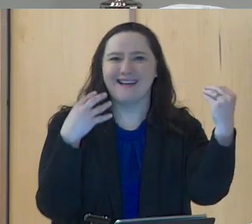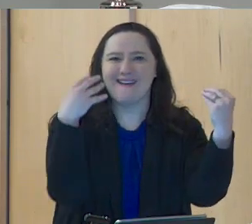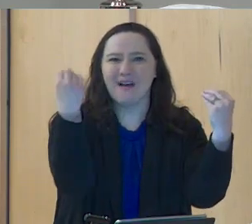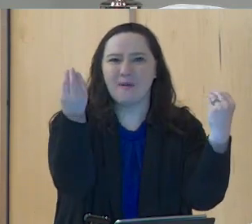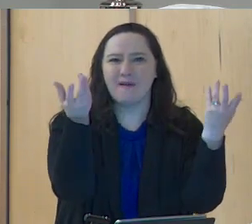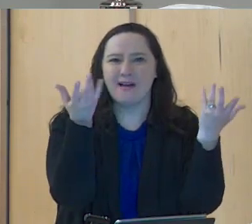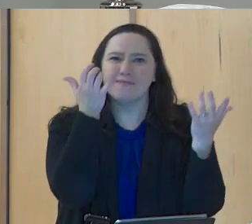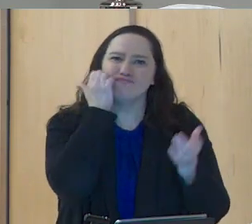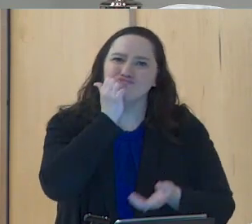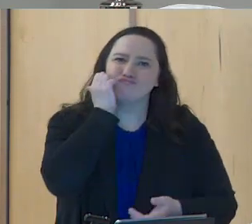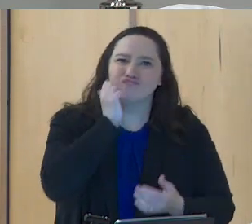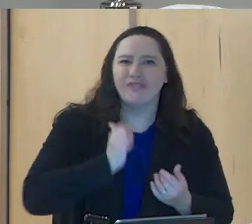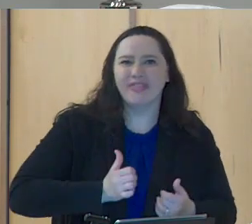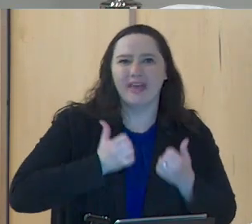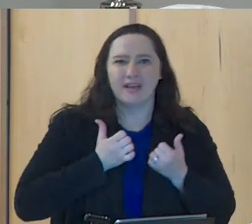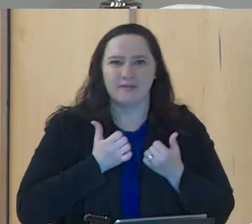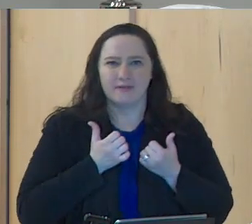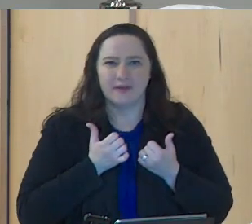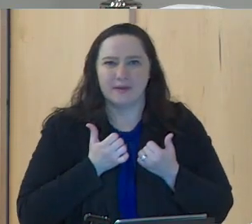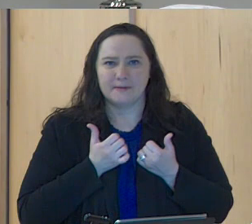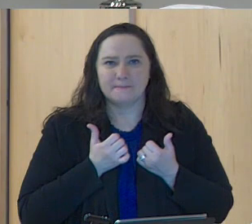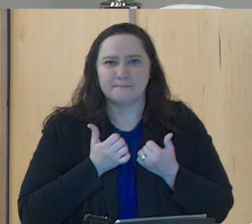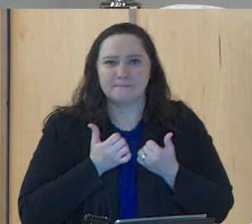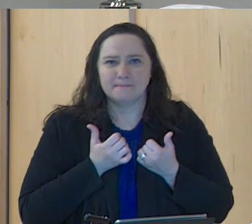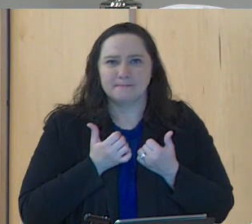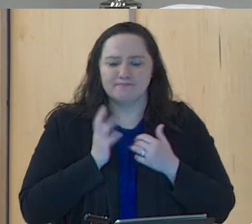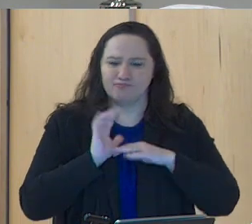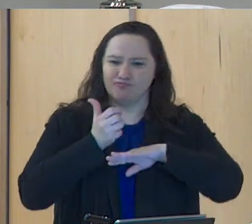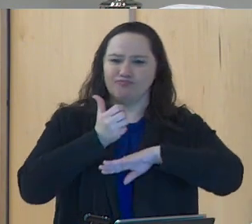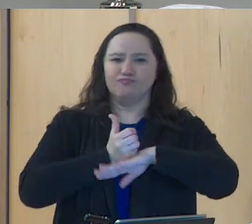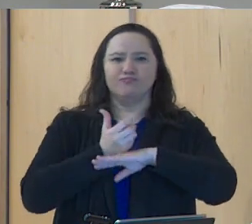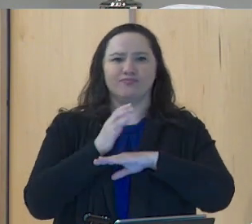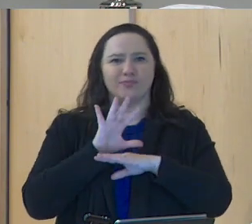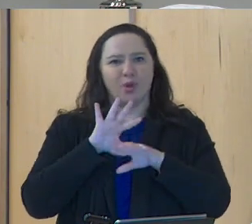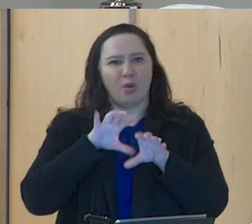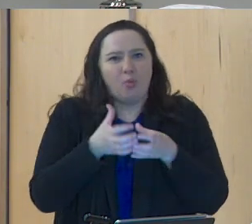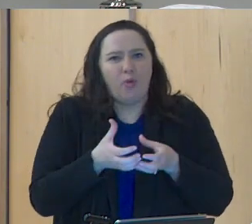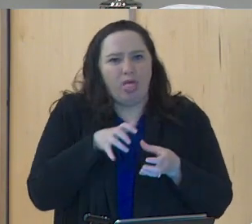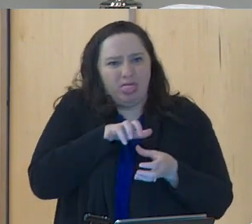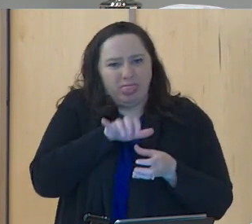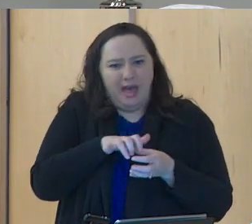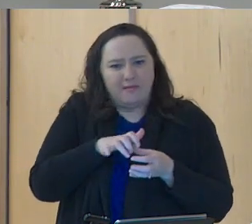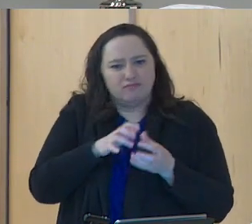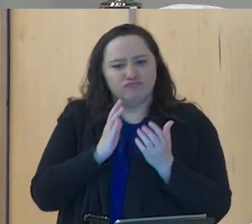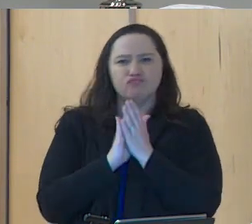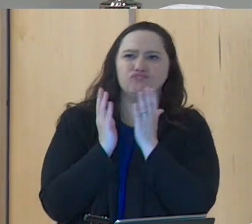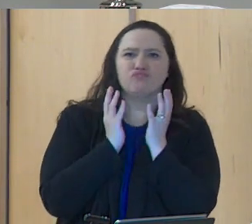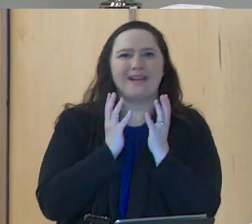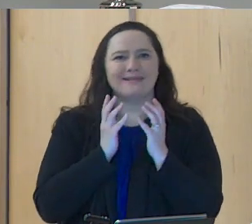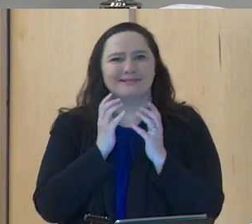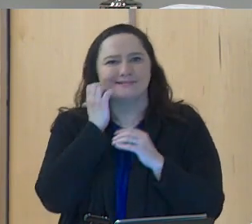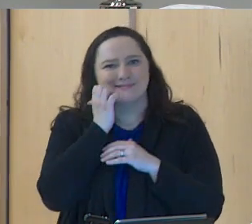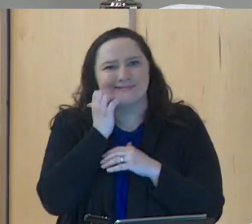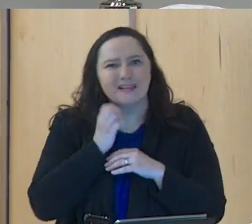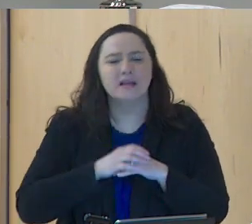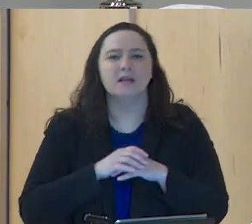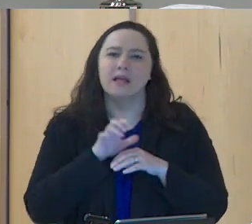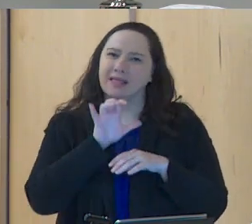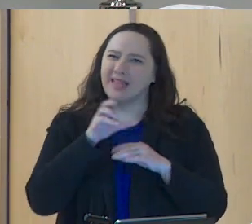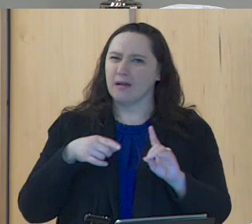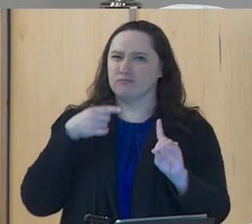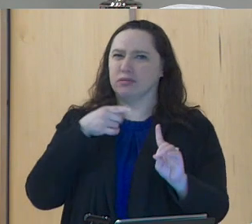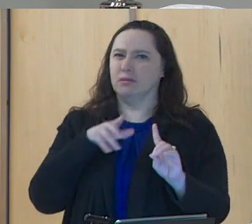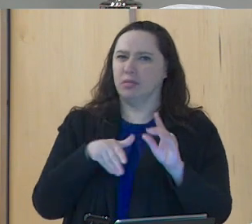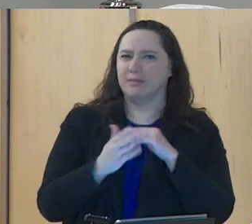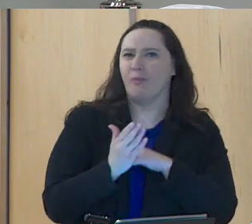daily lives, wherever God has placed us in this world. And that's what we want to talk about this morning based on the